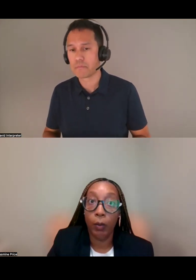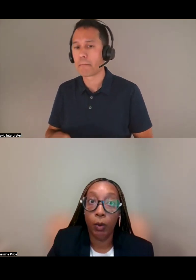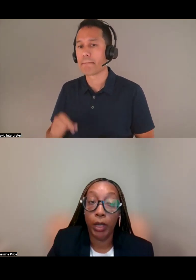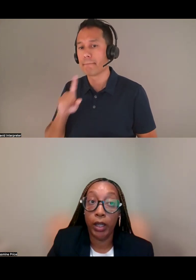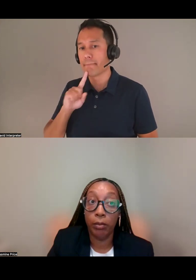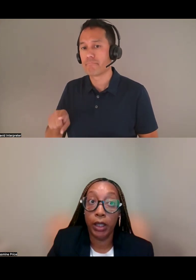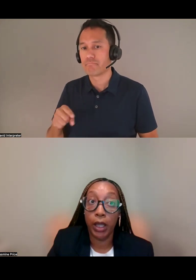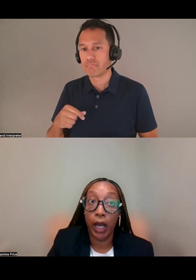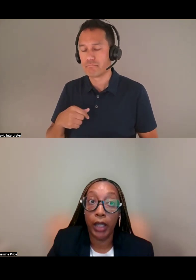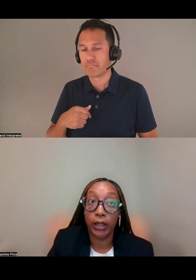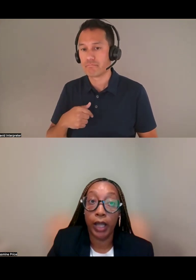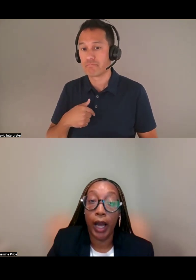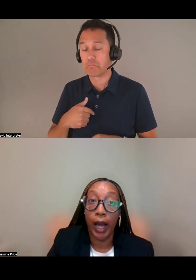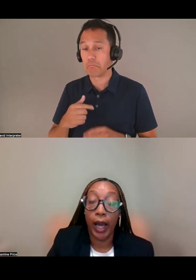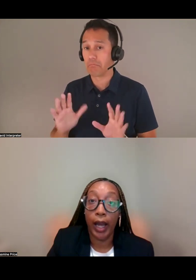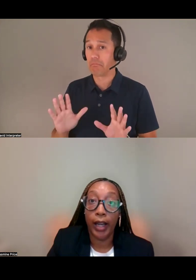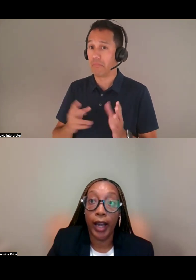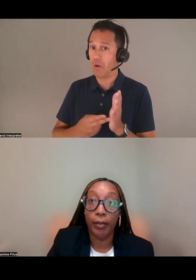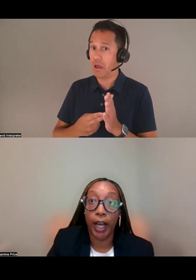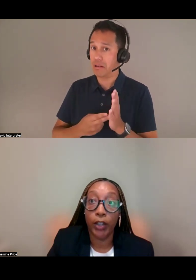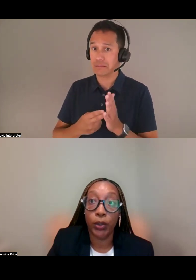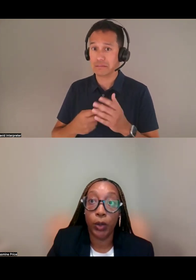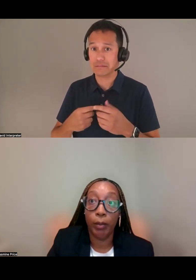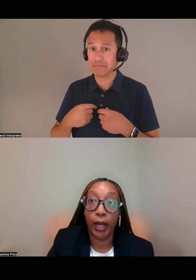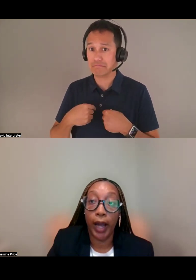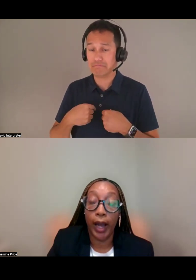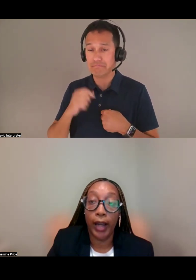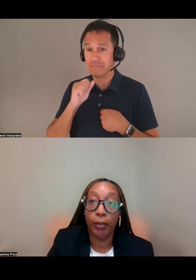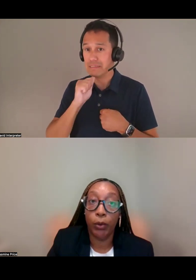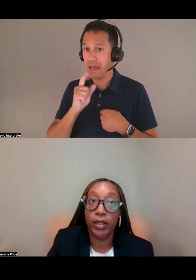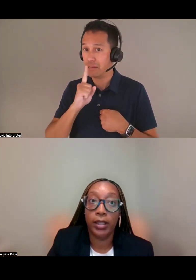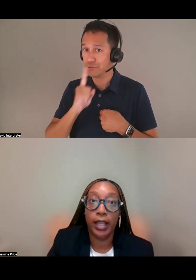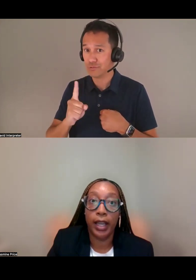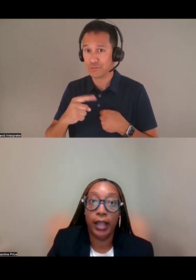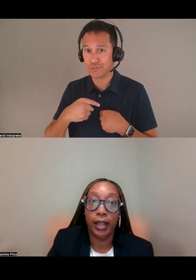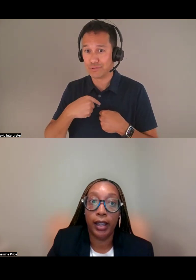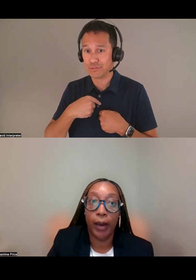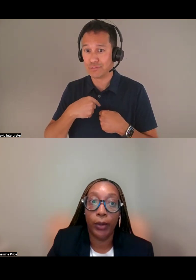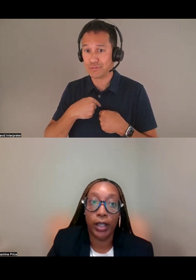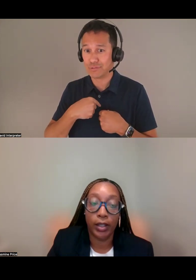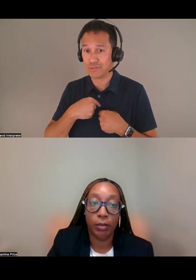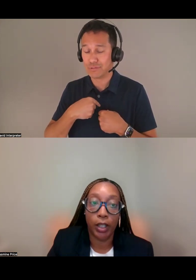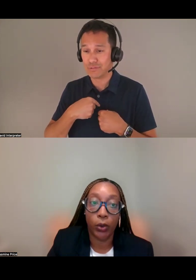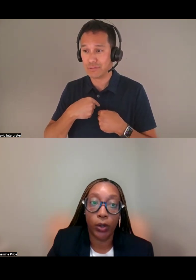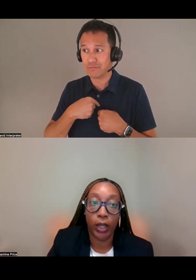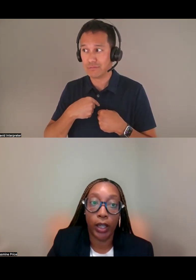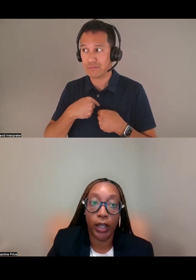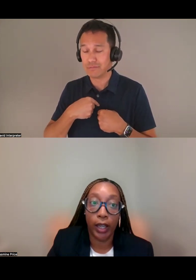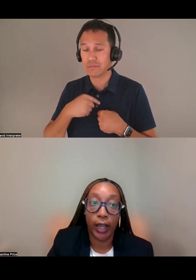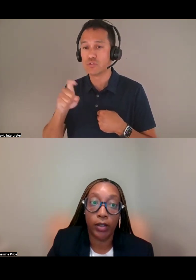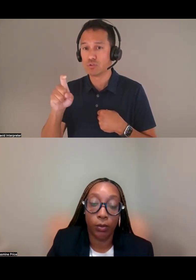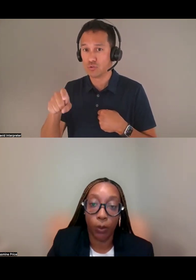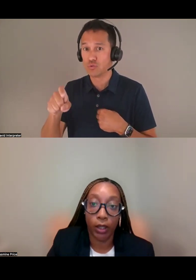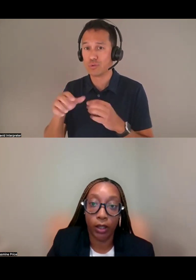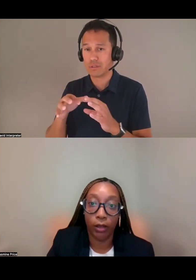I will be completely honest. I am not sure, but I am going to say that that would need to be coordinated.